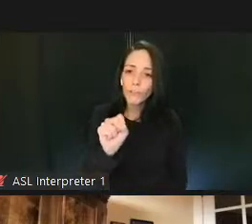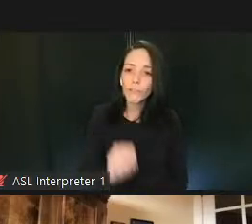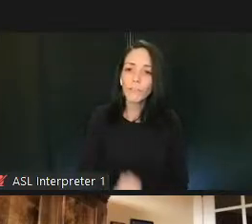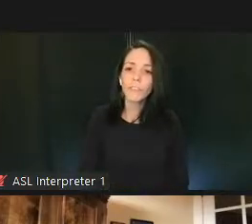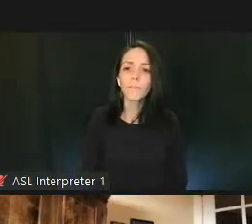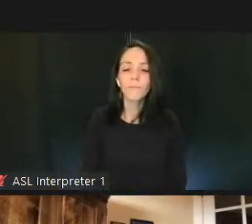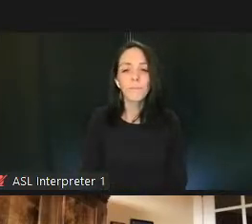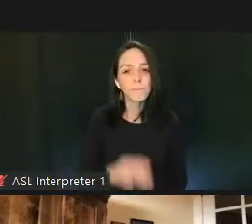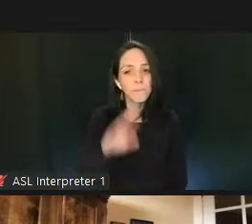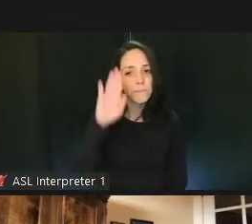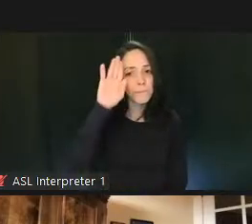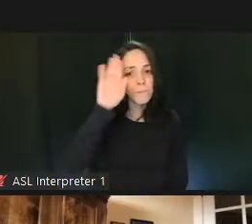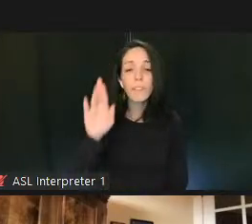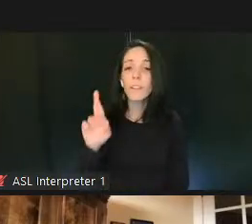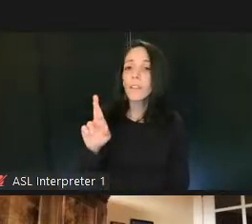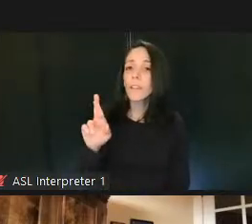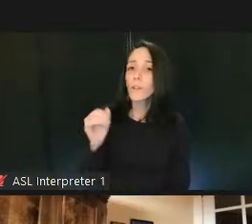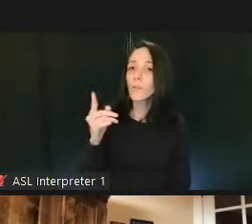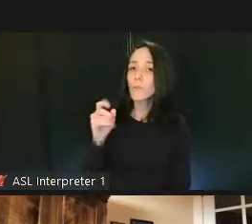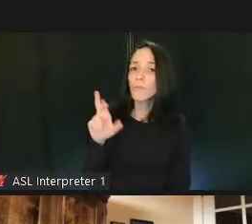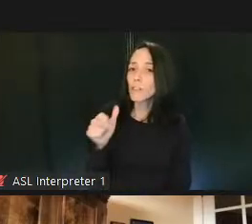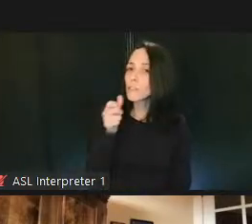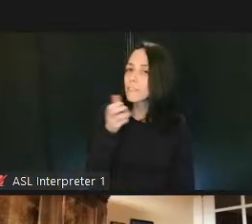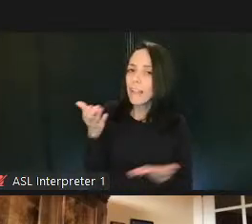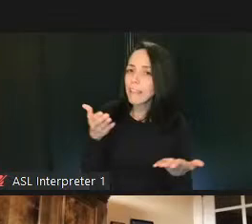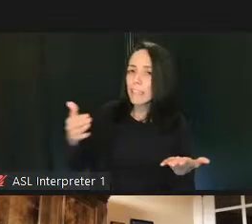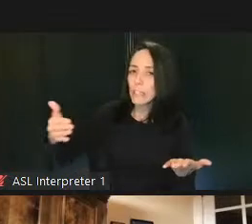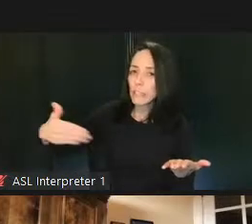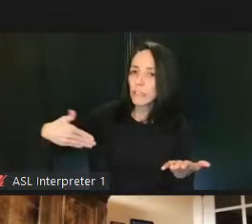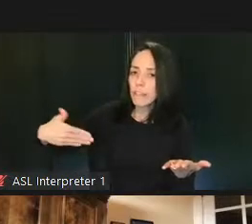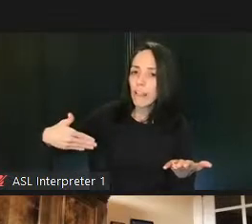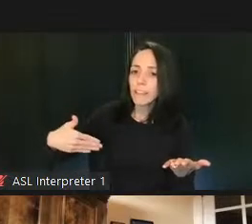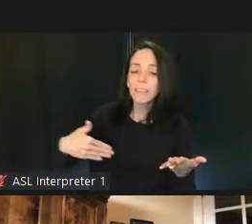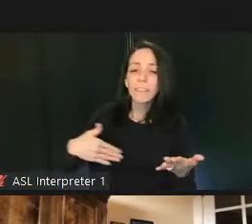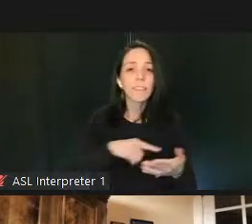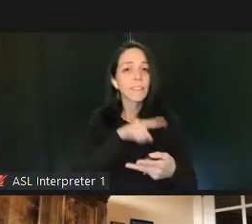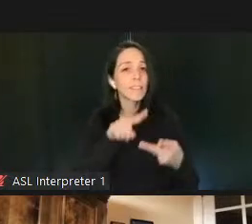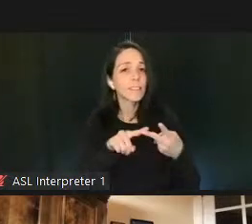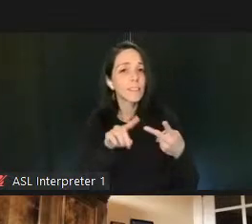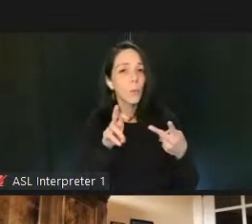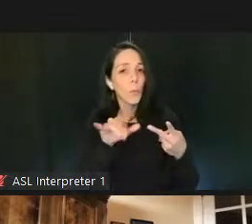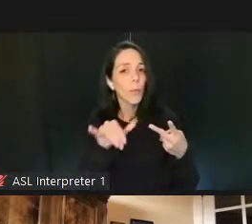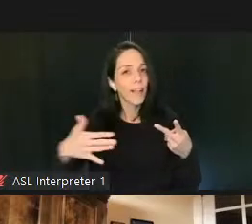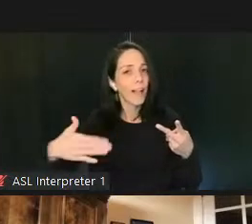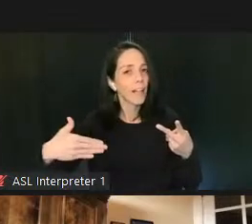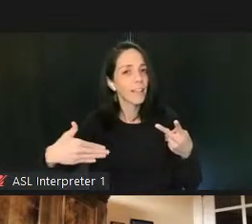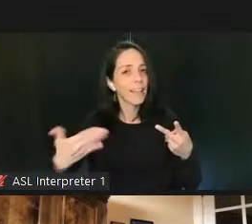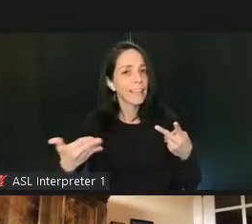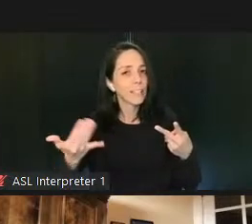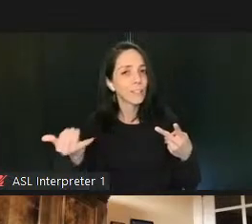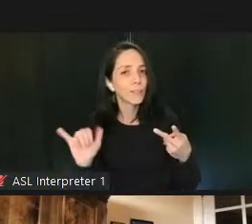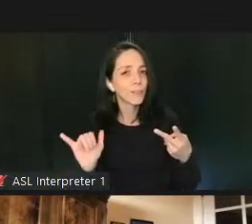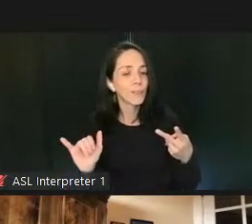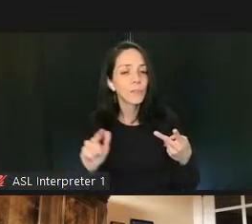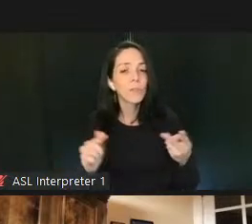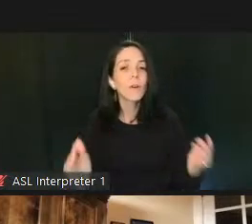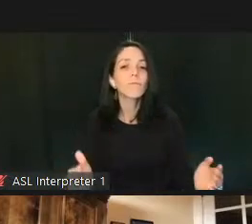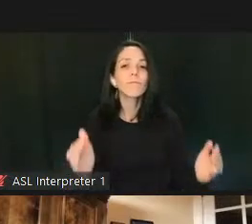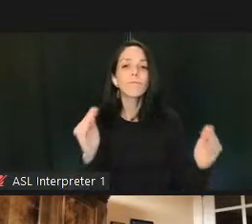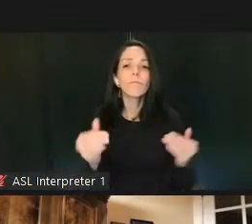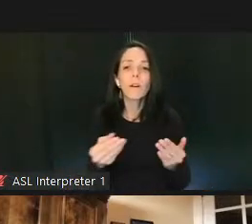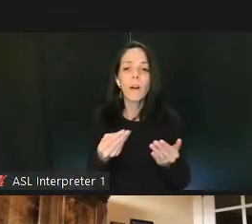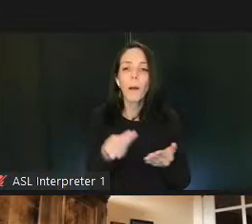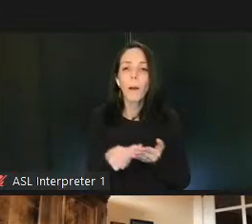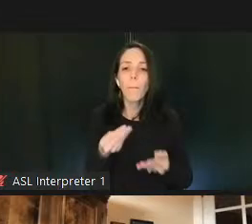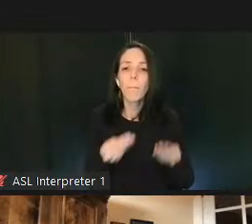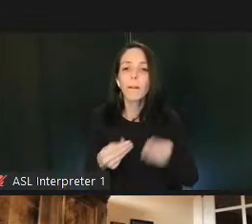Commissioner Rogers is not on right now, or Commissioner Willie, so we can go to the budget committee members, starting with Mr.